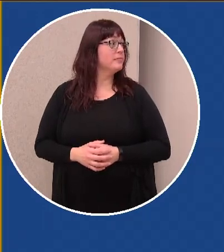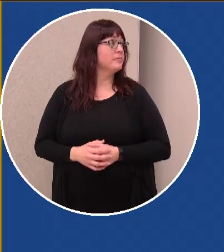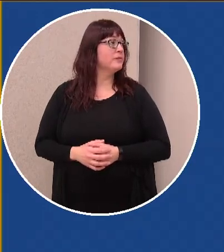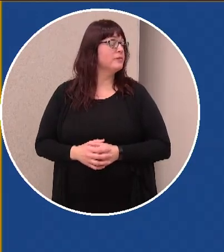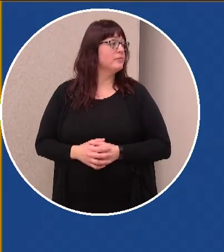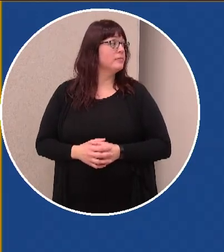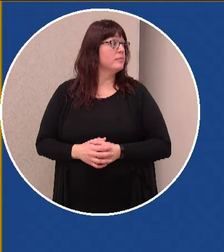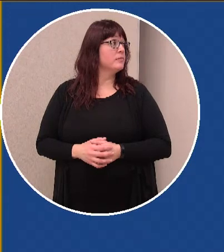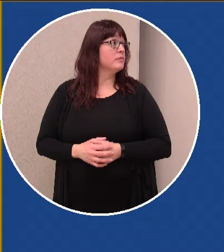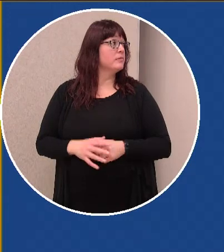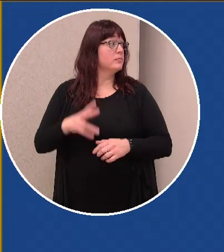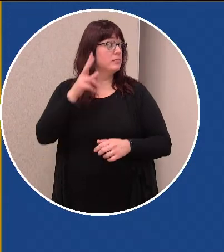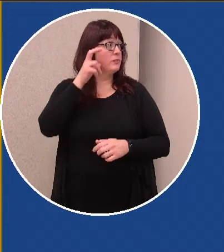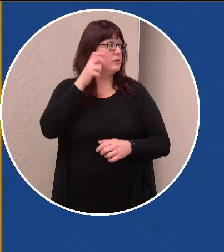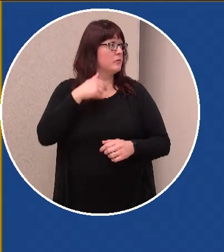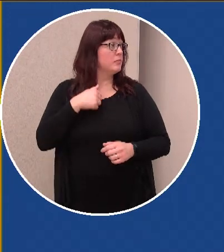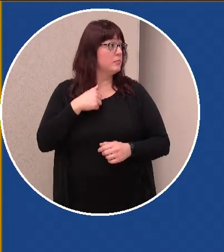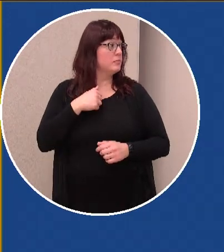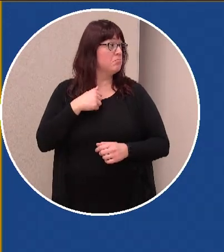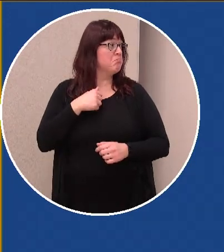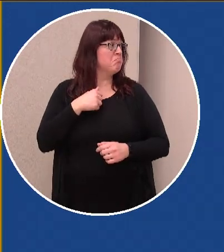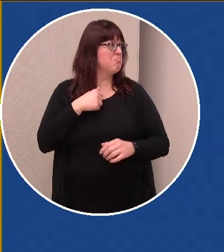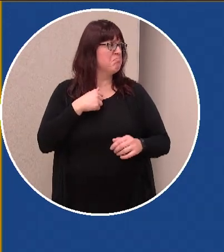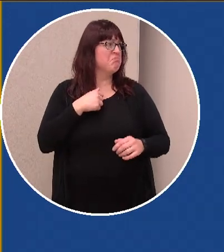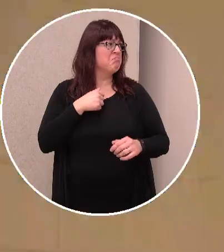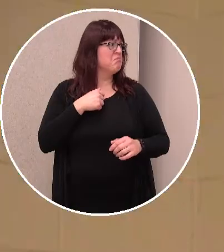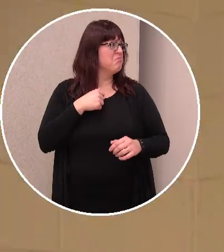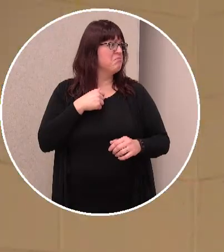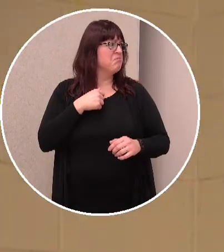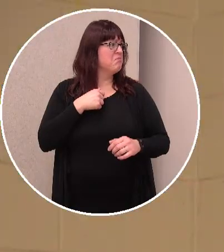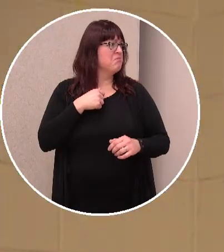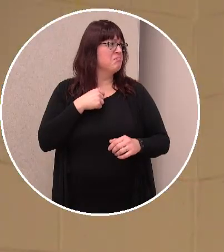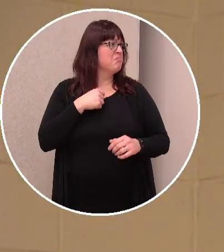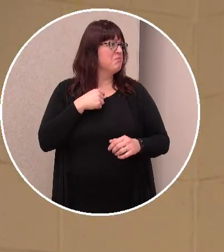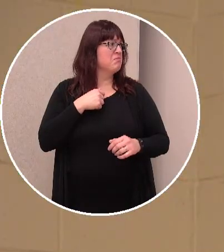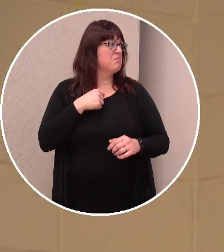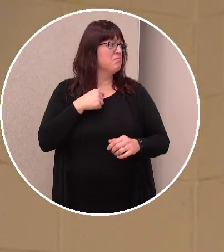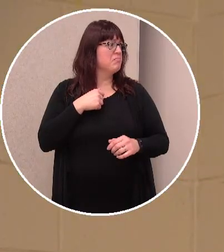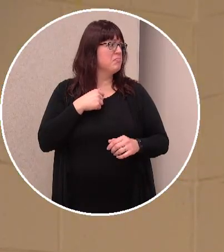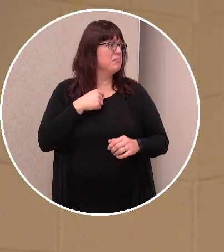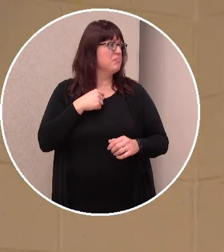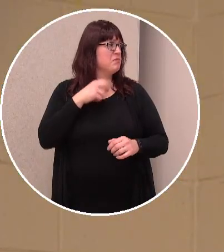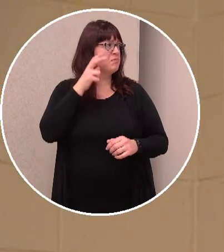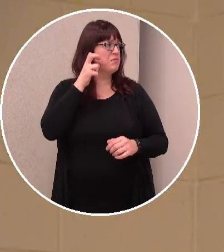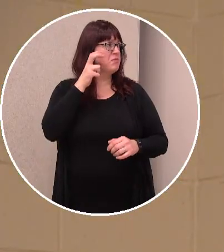Hello? Can you hear me? I don't think it's on.